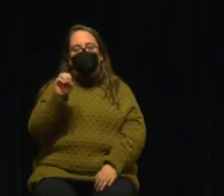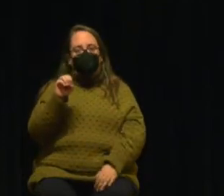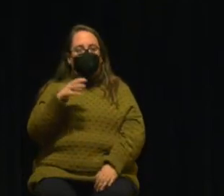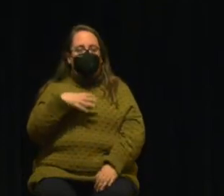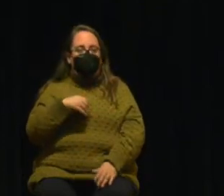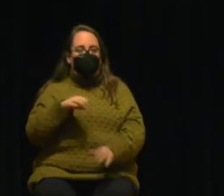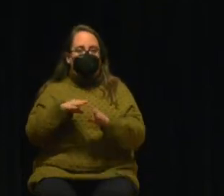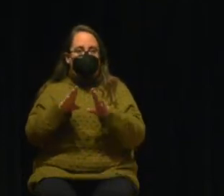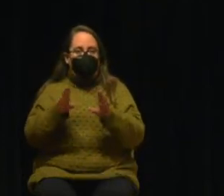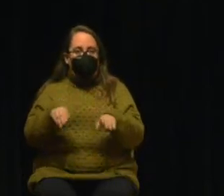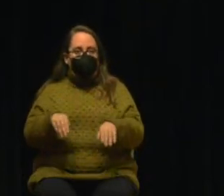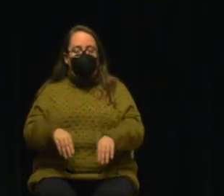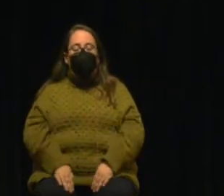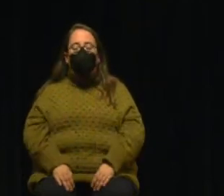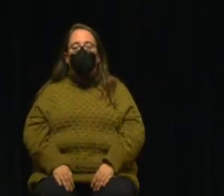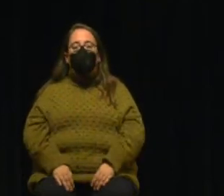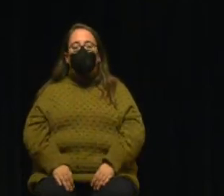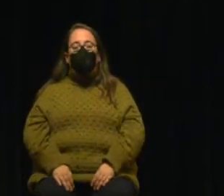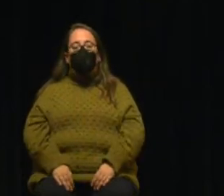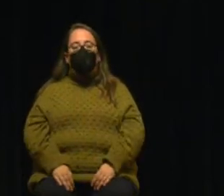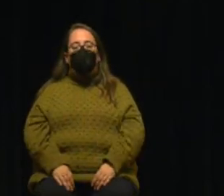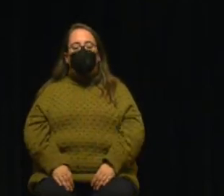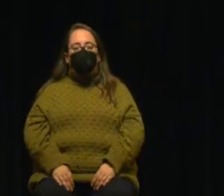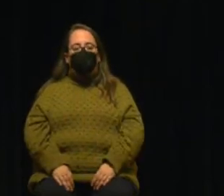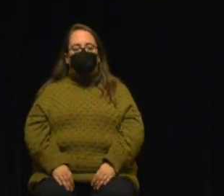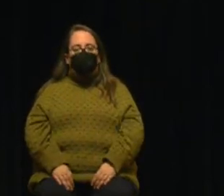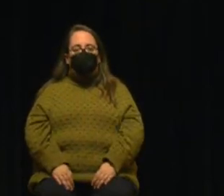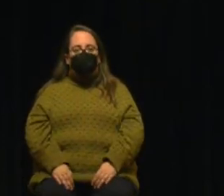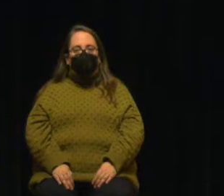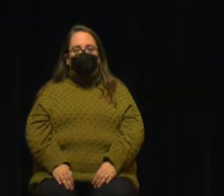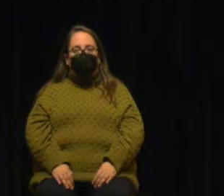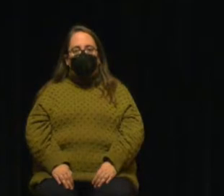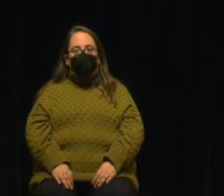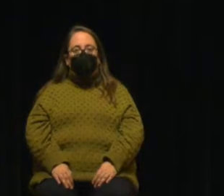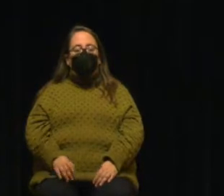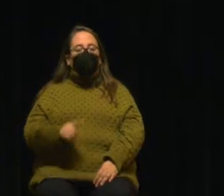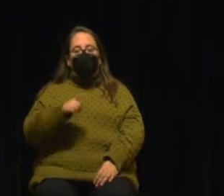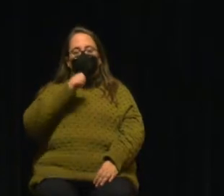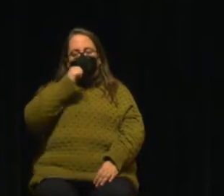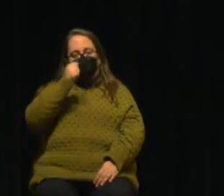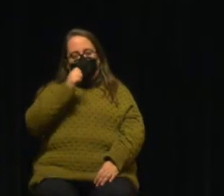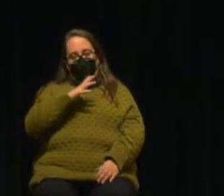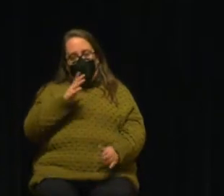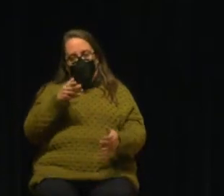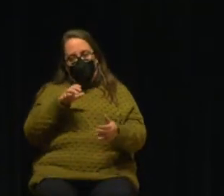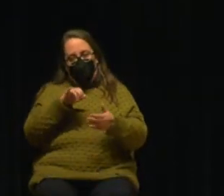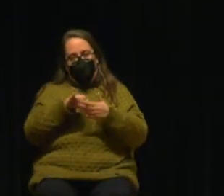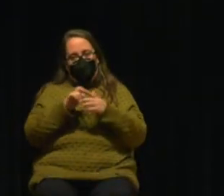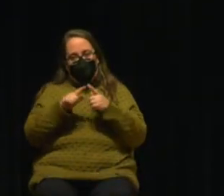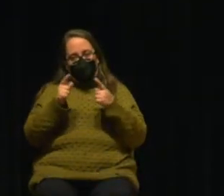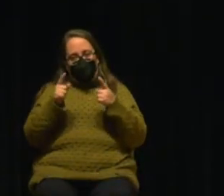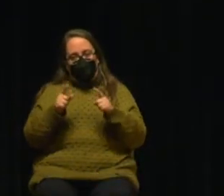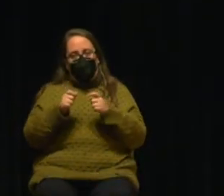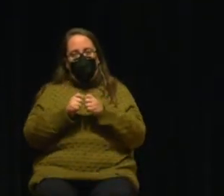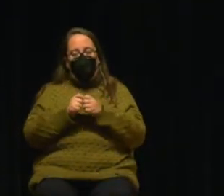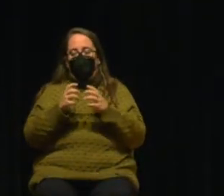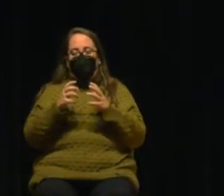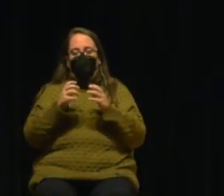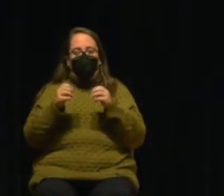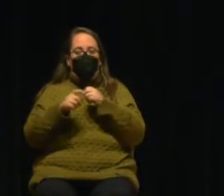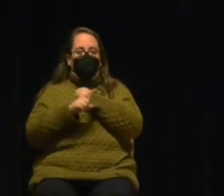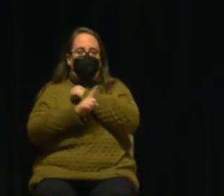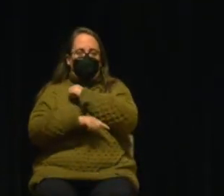House. So if you can imagine, this is not a man who was going to allow this sort of thing to happen without any